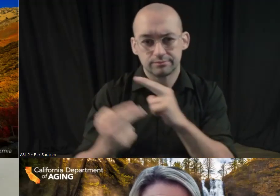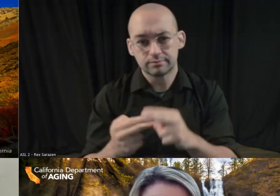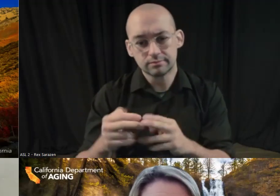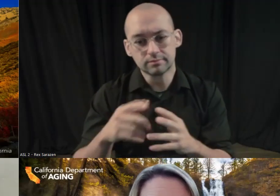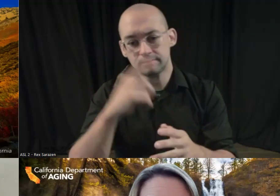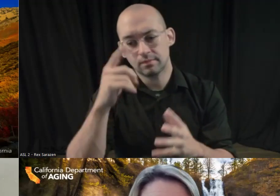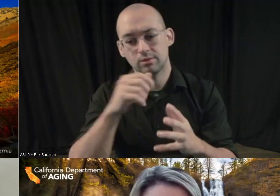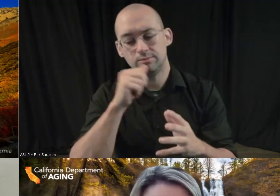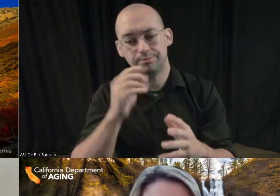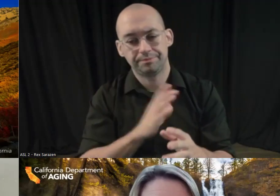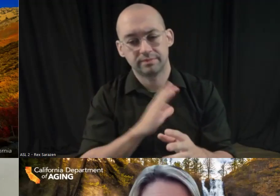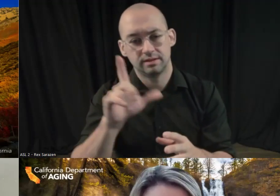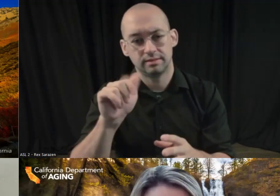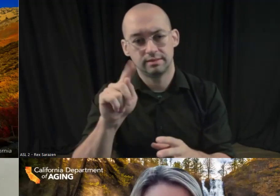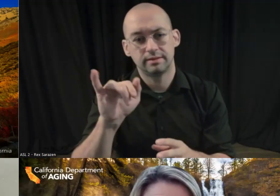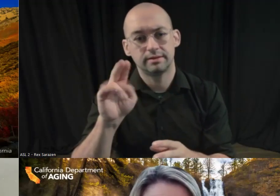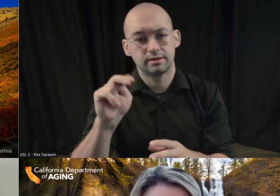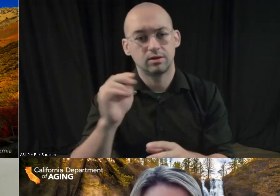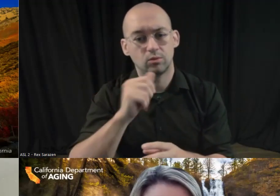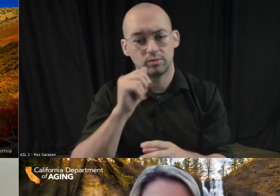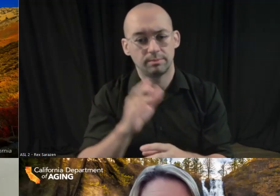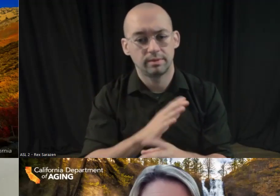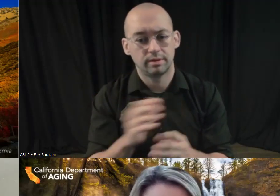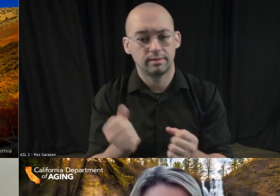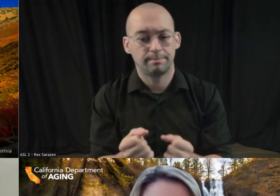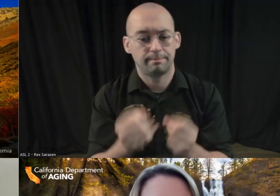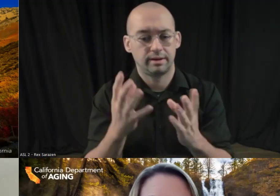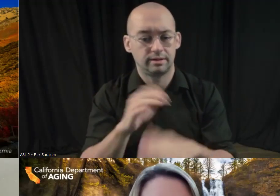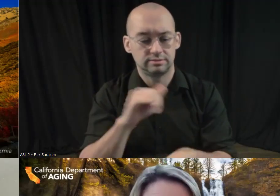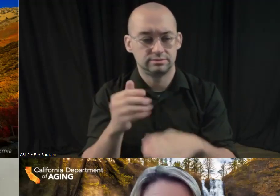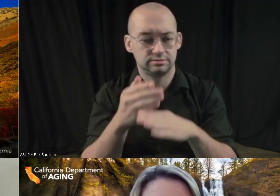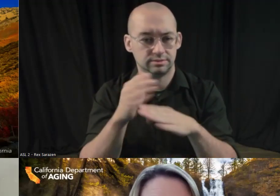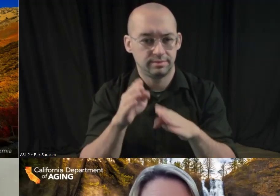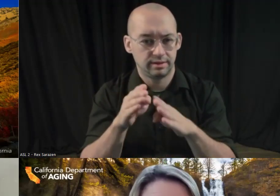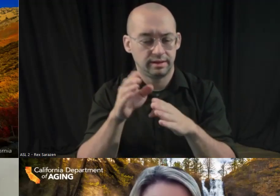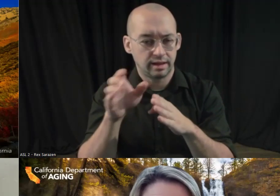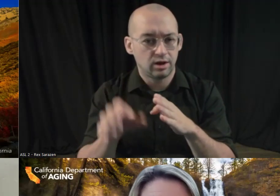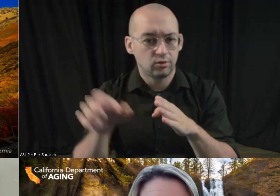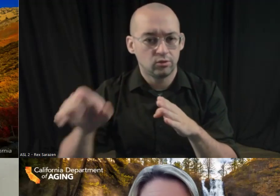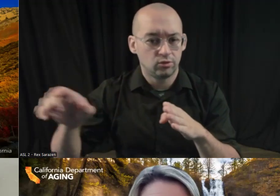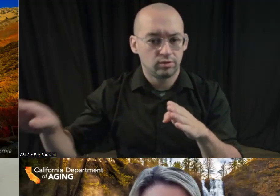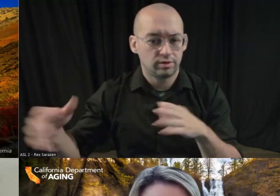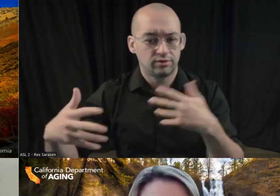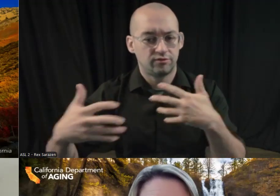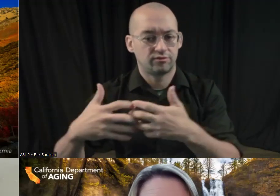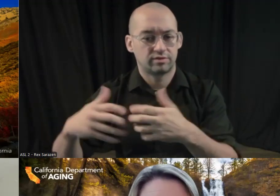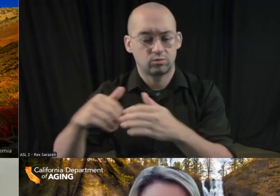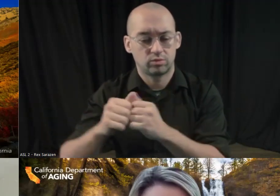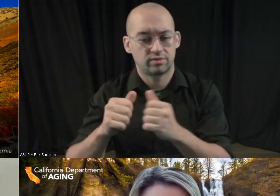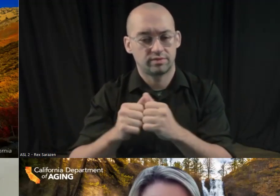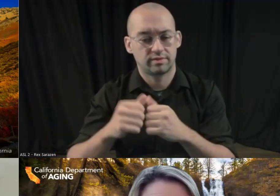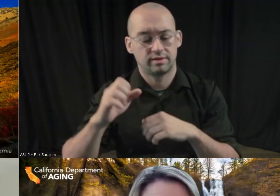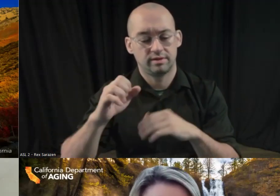African-American women, Latino women, many subcategories that we would fit into our equity look